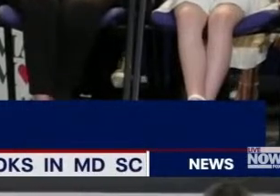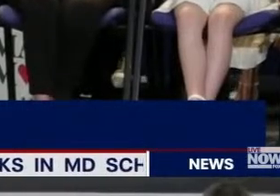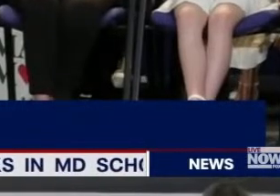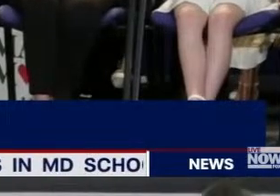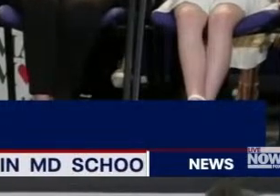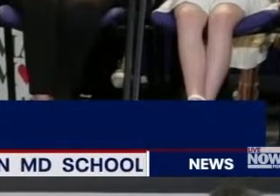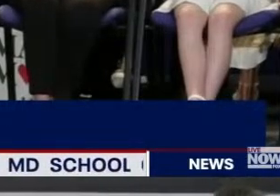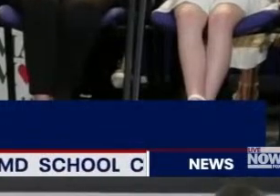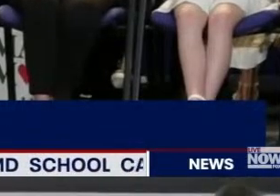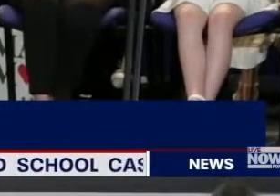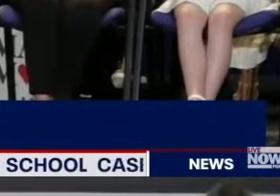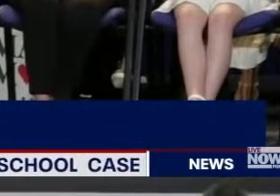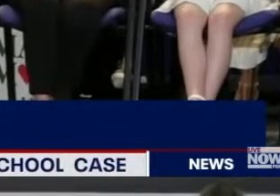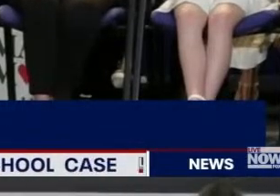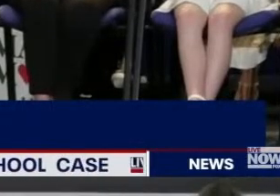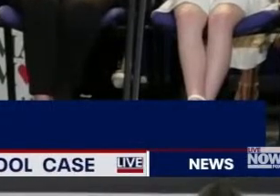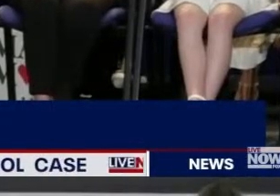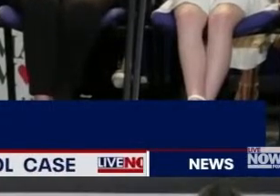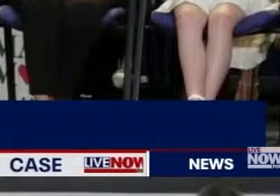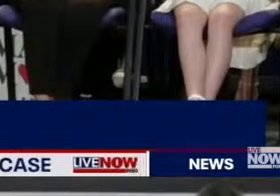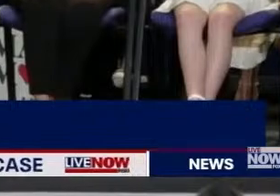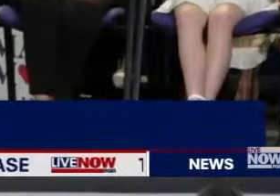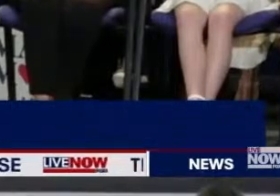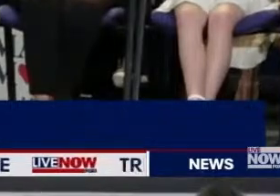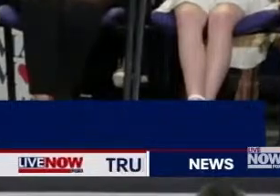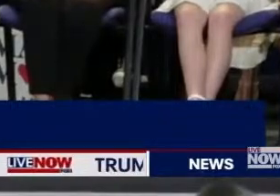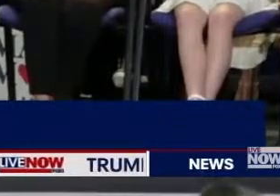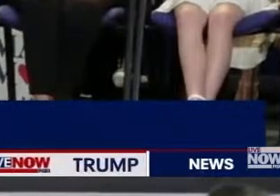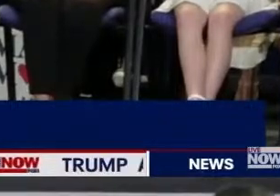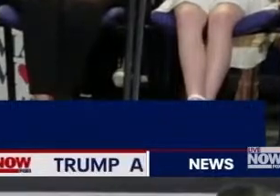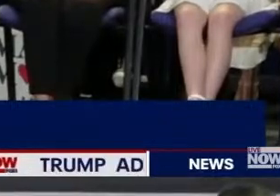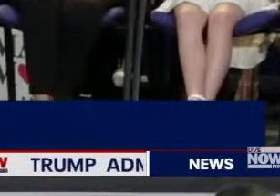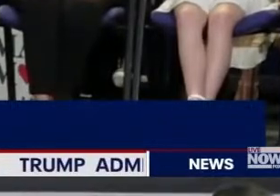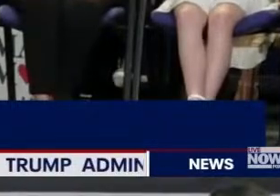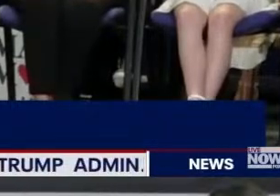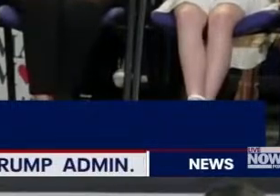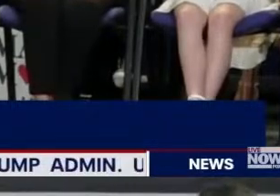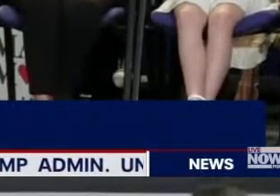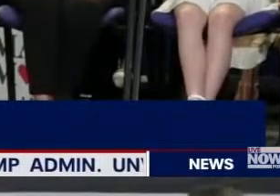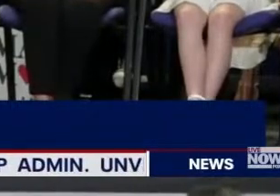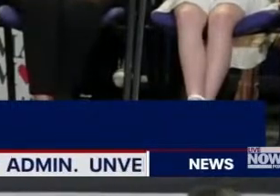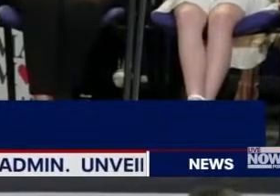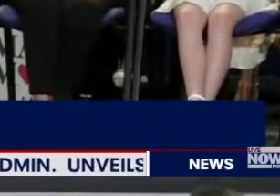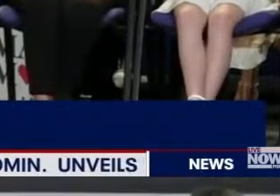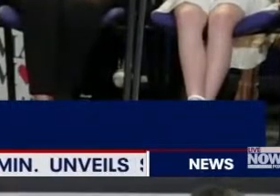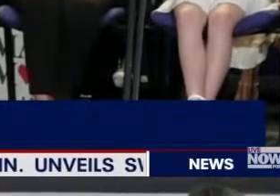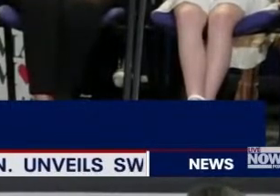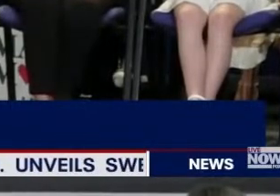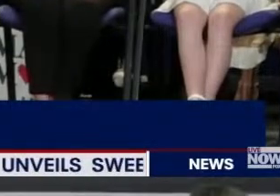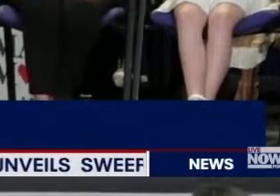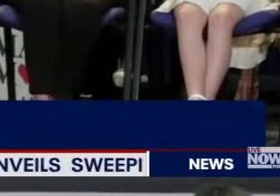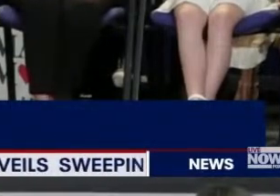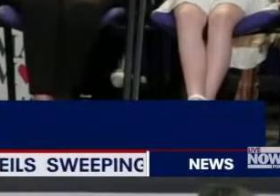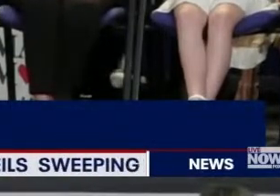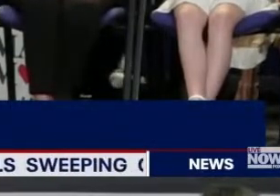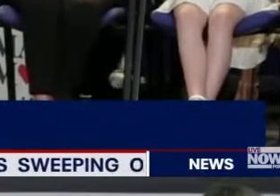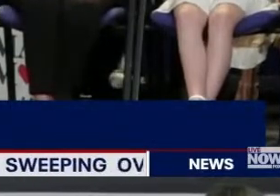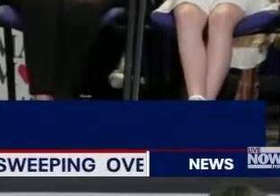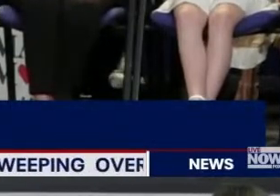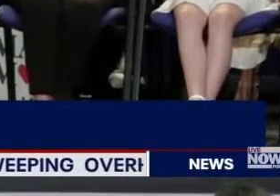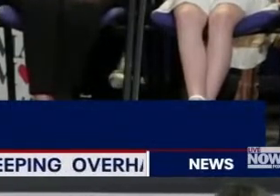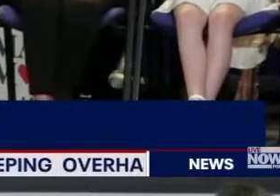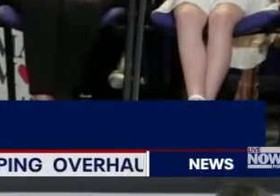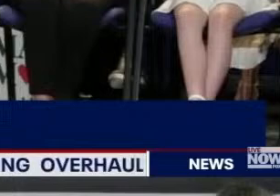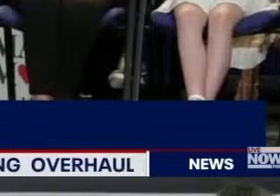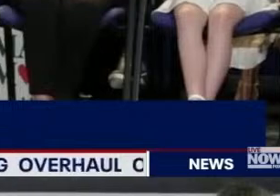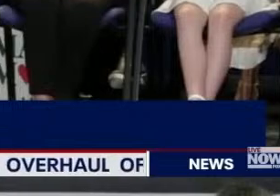babies, doing all that good stuff. Better food, brighter futures. At any second here, he will take the